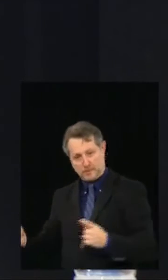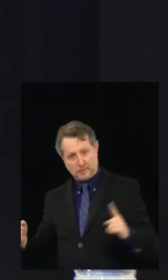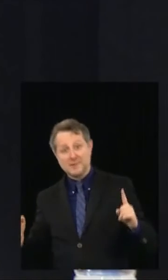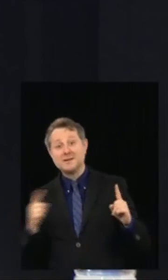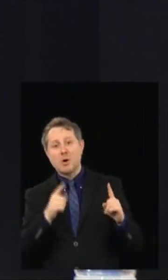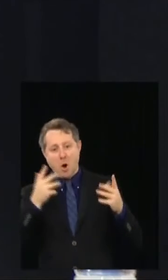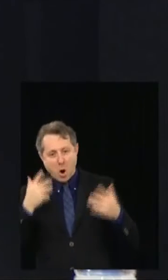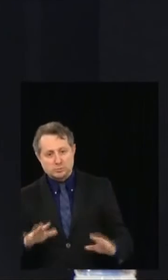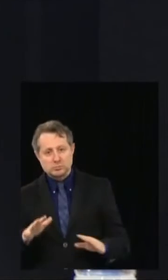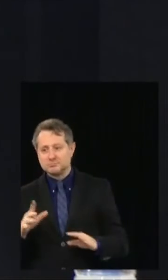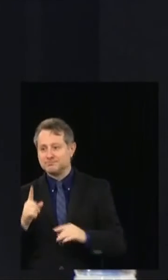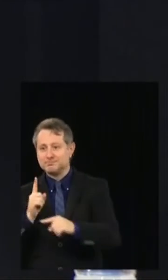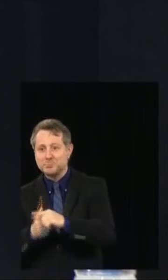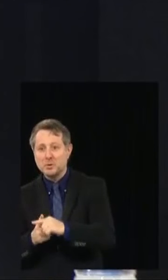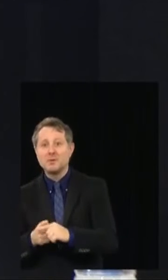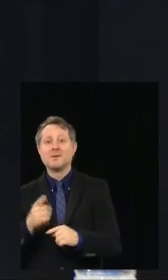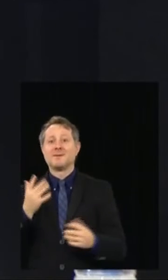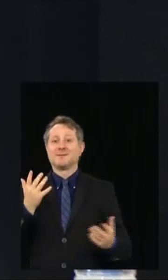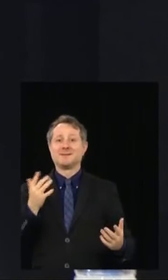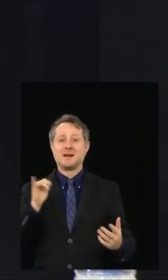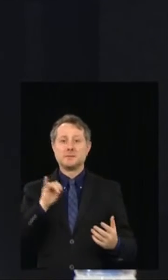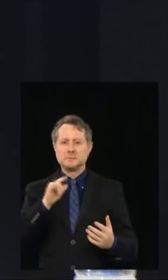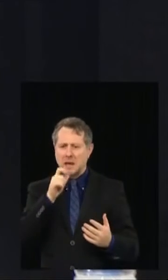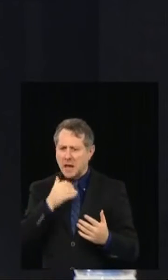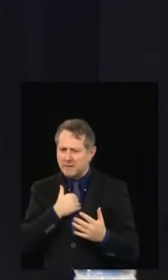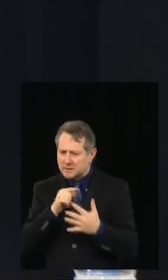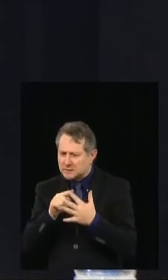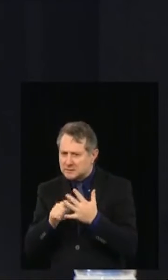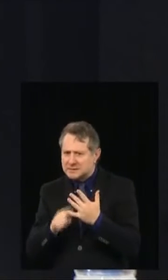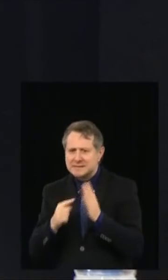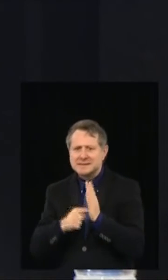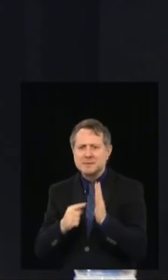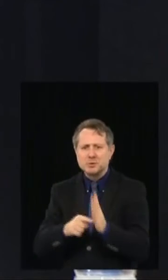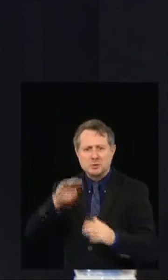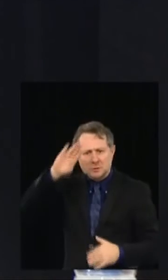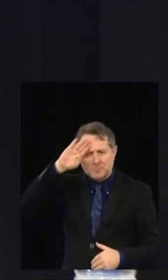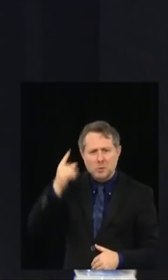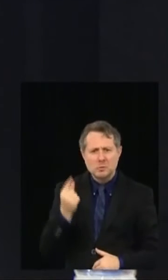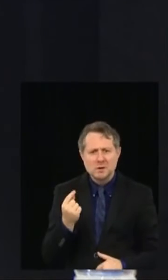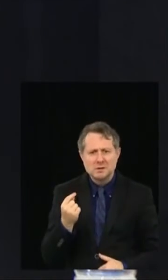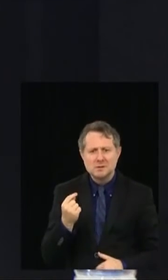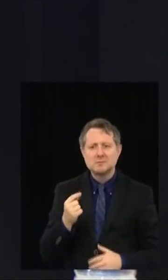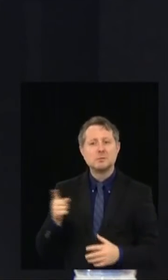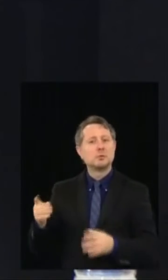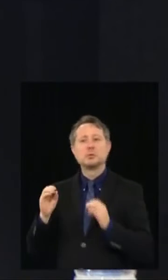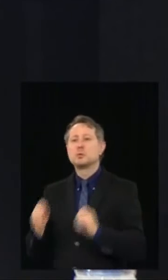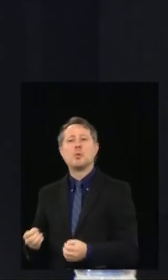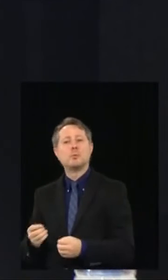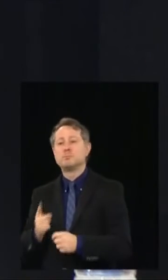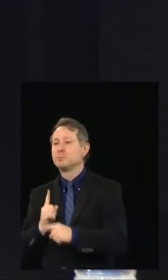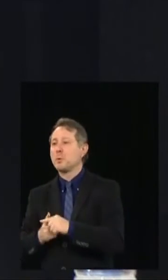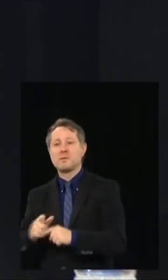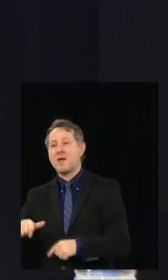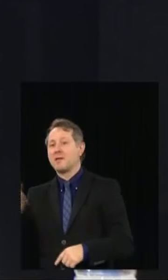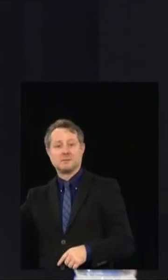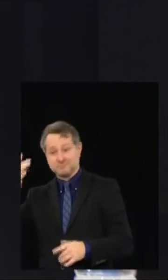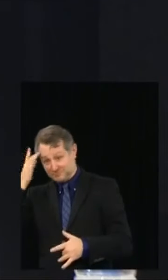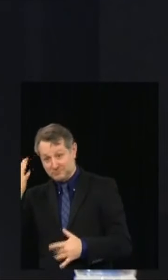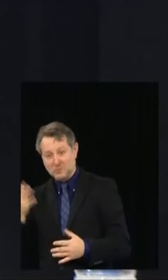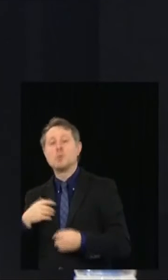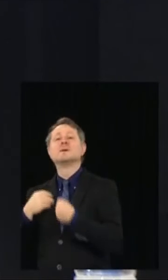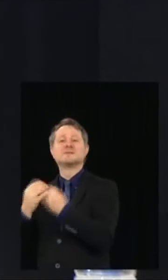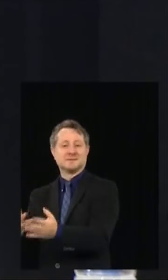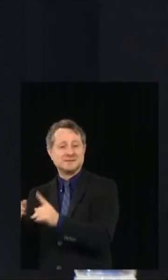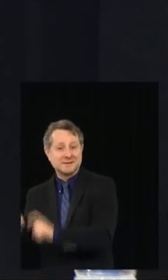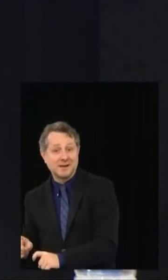are demonstrating COVID symptoms and are not testing positive for anything else. At this point, there's been 445